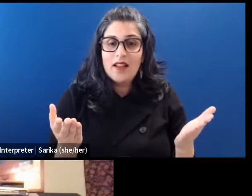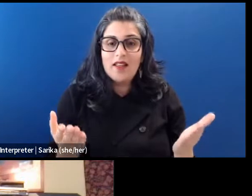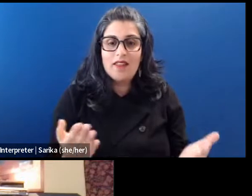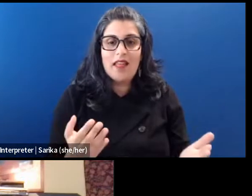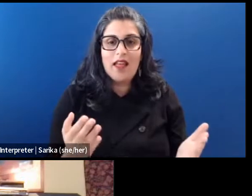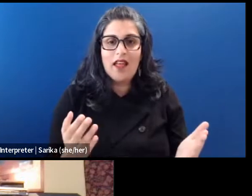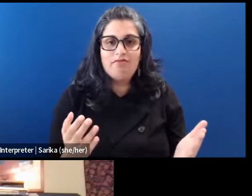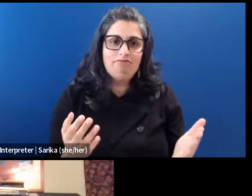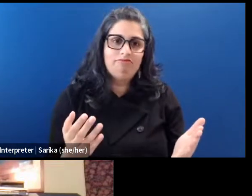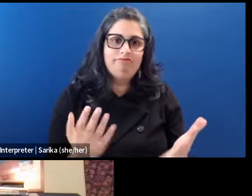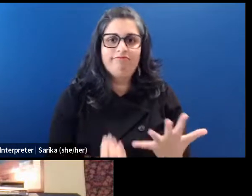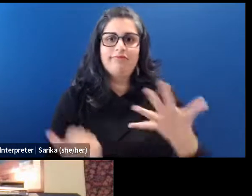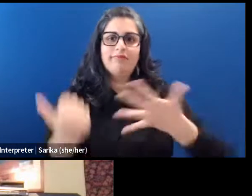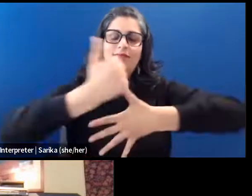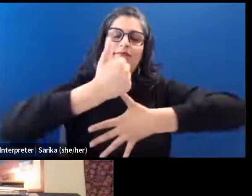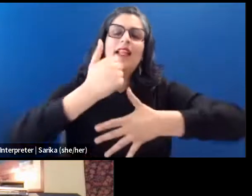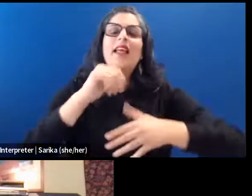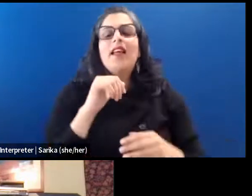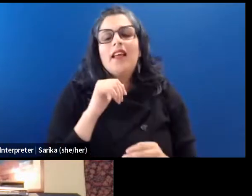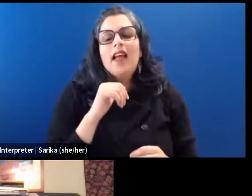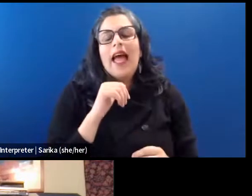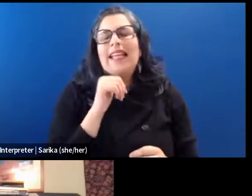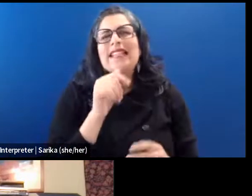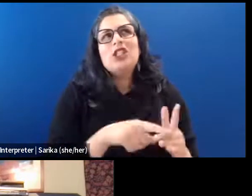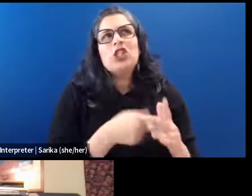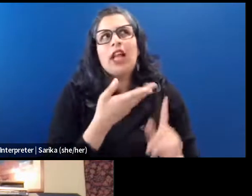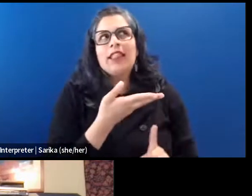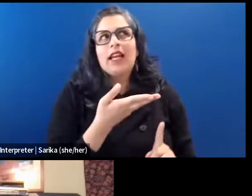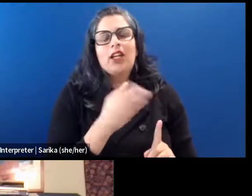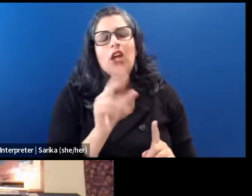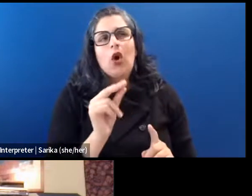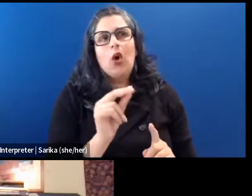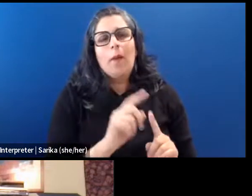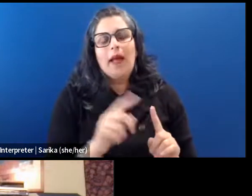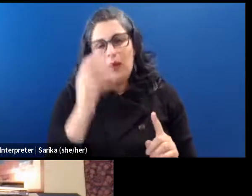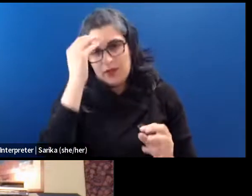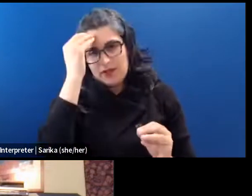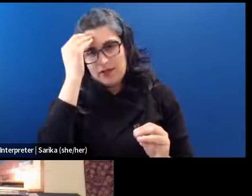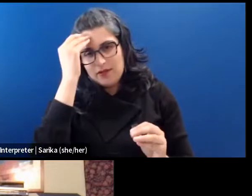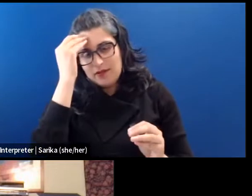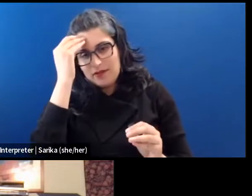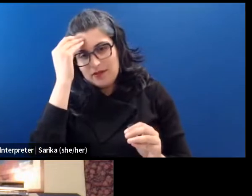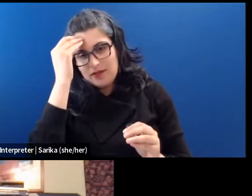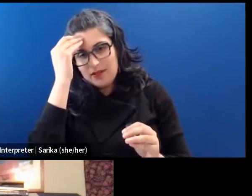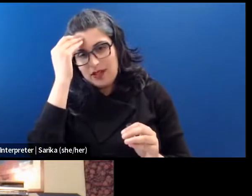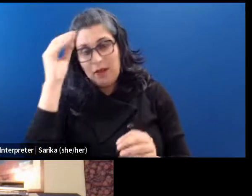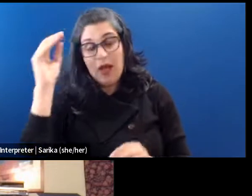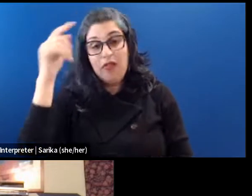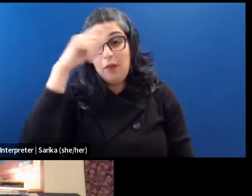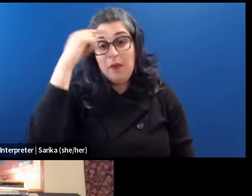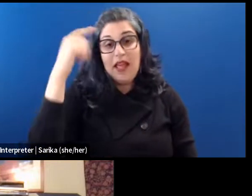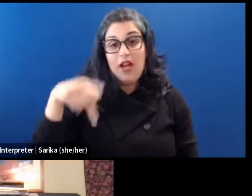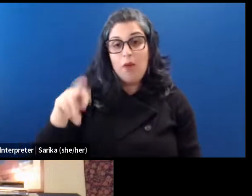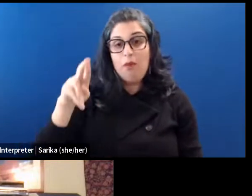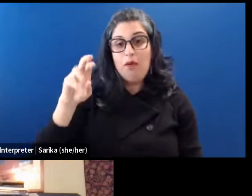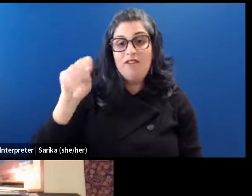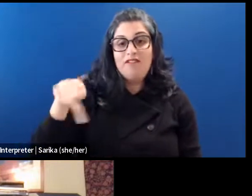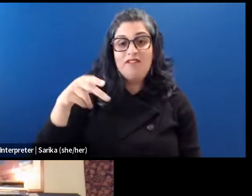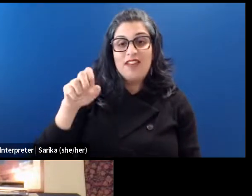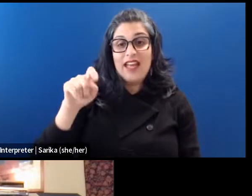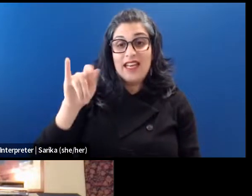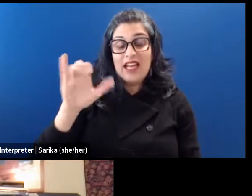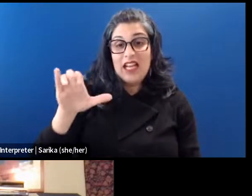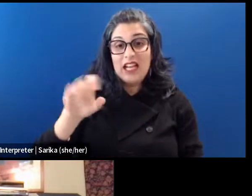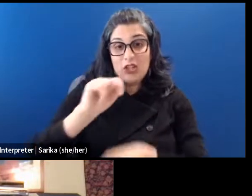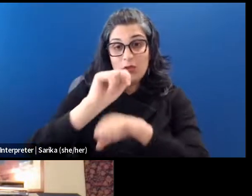and I wouldn't say I started there. I actually started thinking much more about the Black prophetic tradition when I was writing this book,